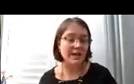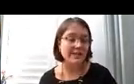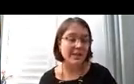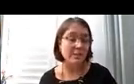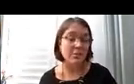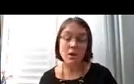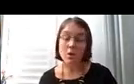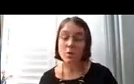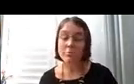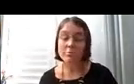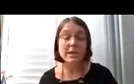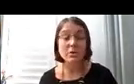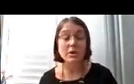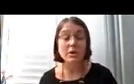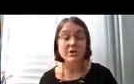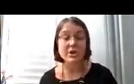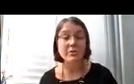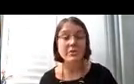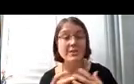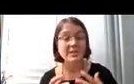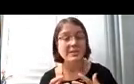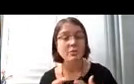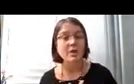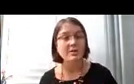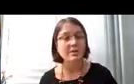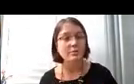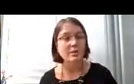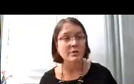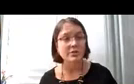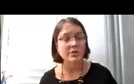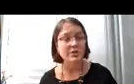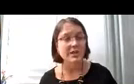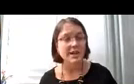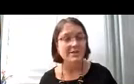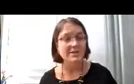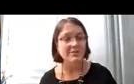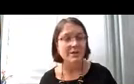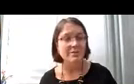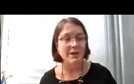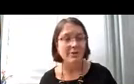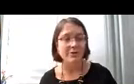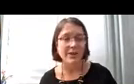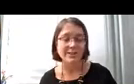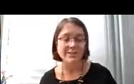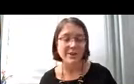forward. And we really would love to know if this lesson works with your students